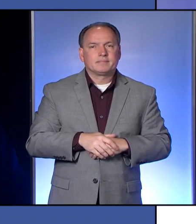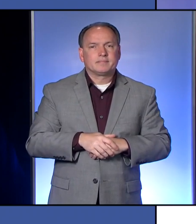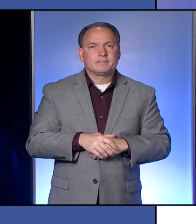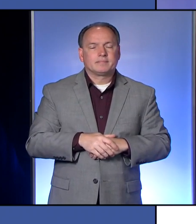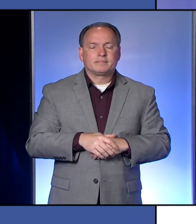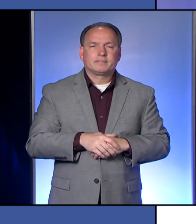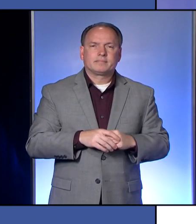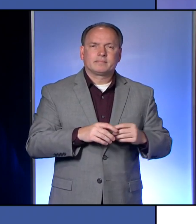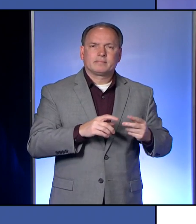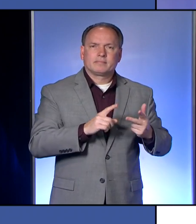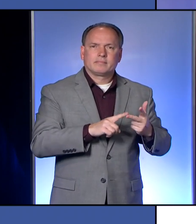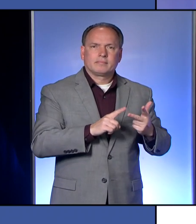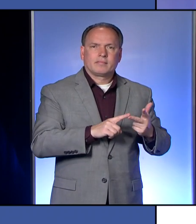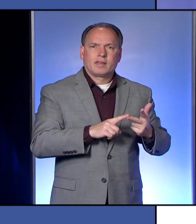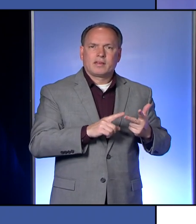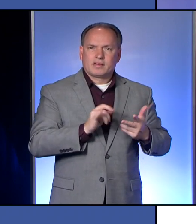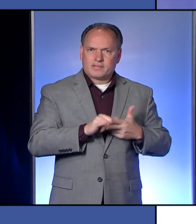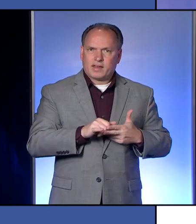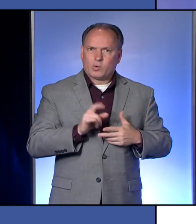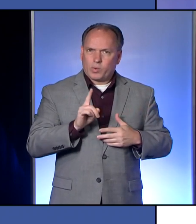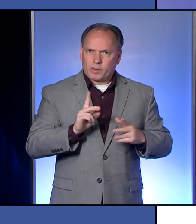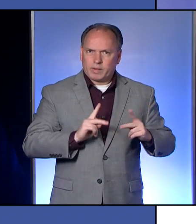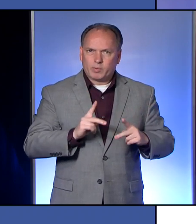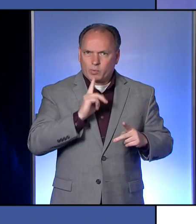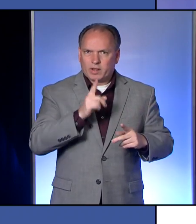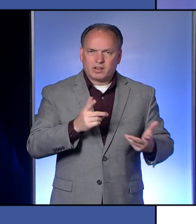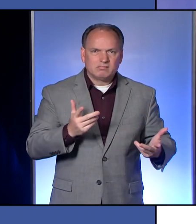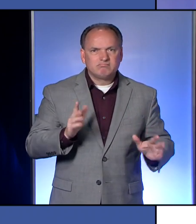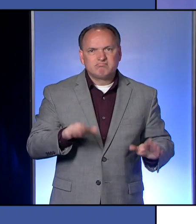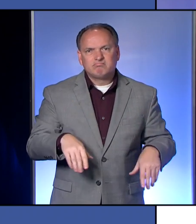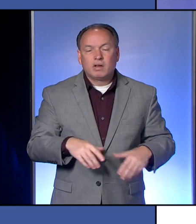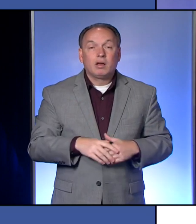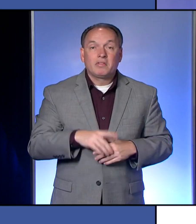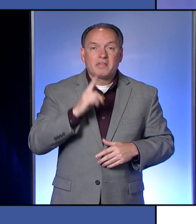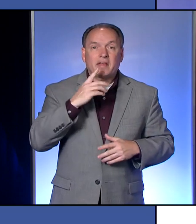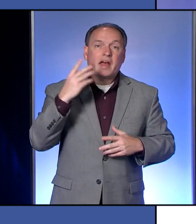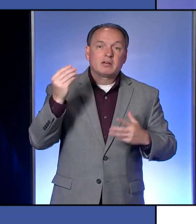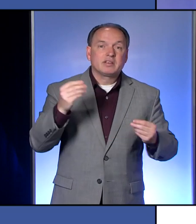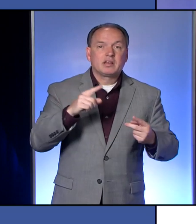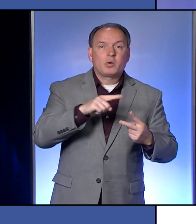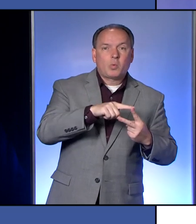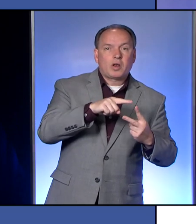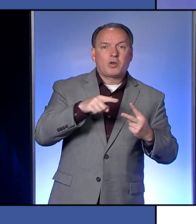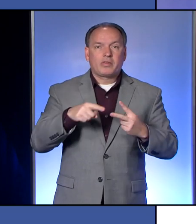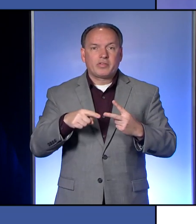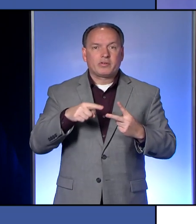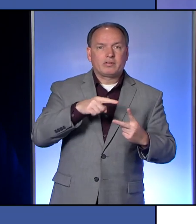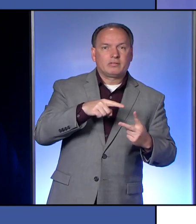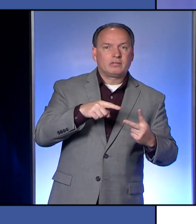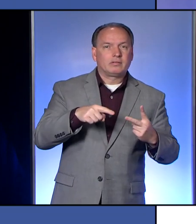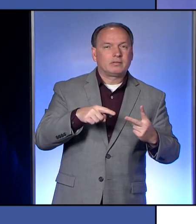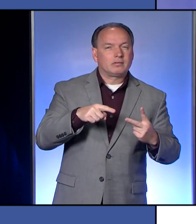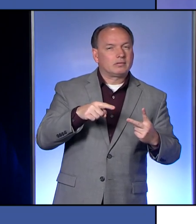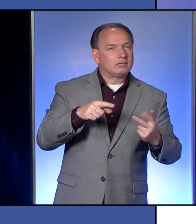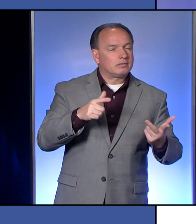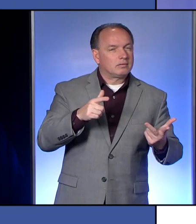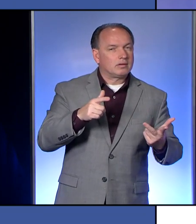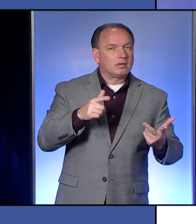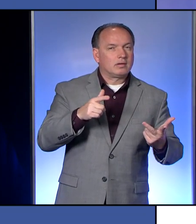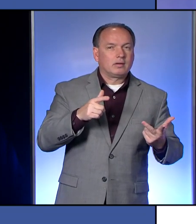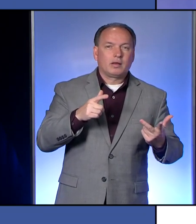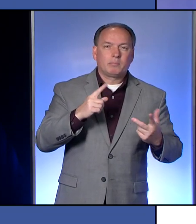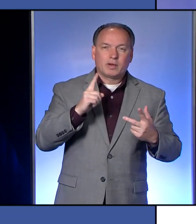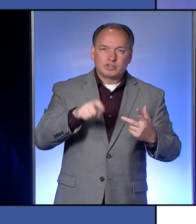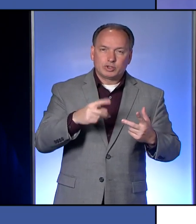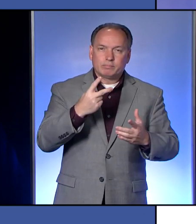Is that where people are kind of dropping the ball a bit is when they're outside, they think it's one or the other? It's the six feet apart or it's the mask when it